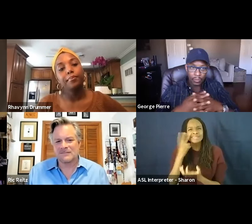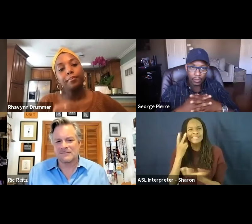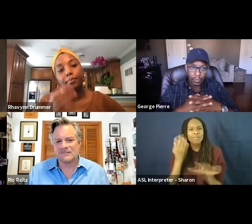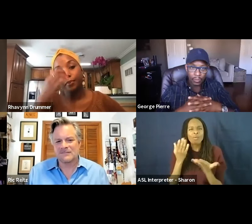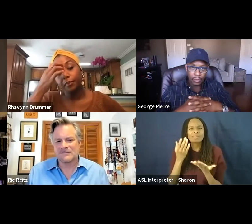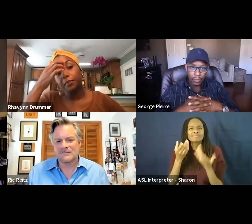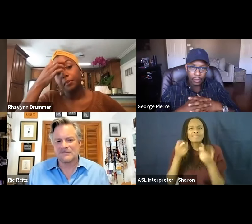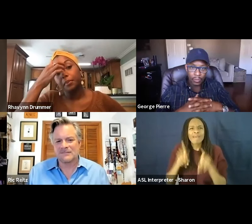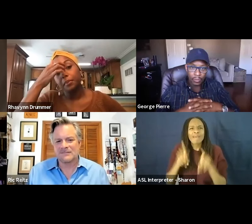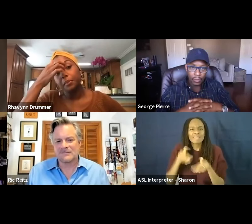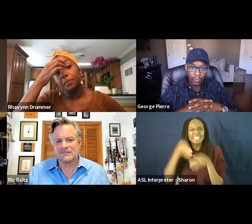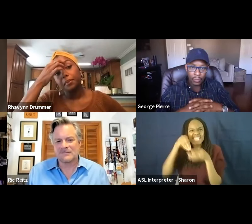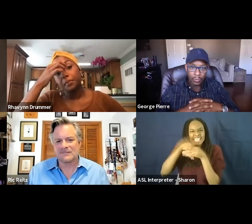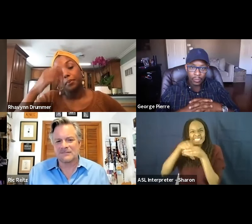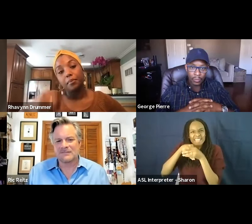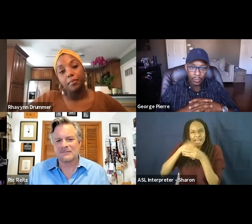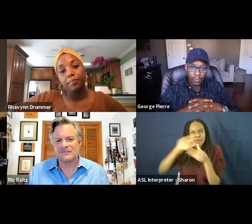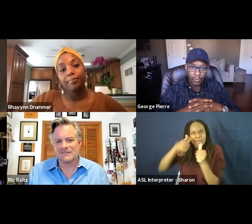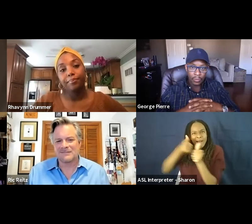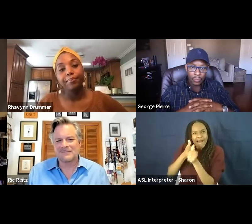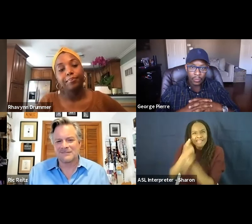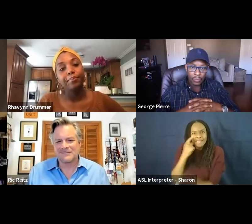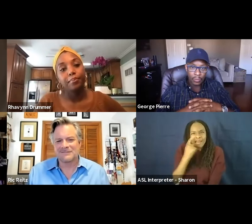inside and behind their eyes,